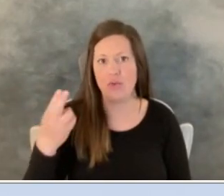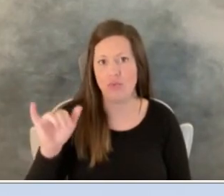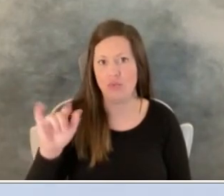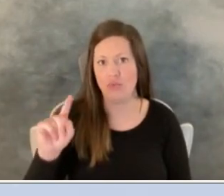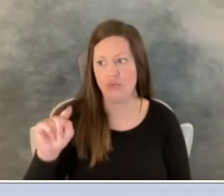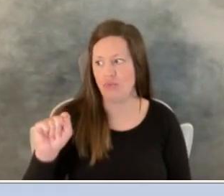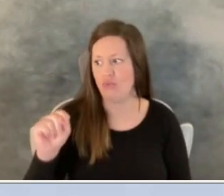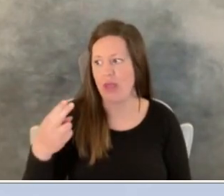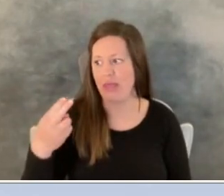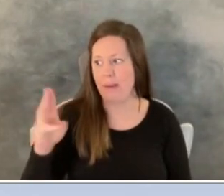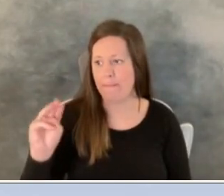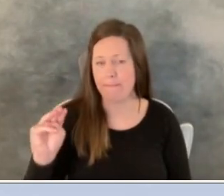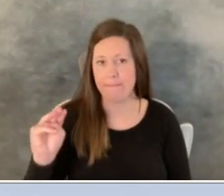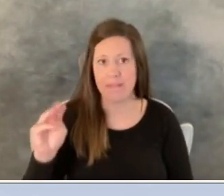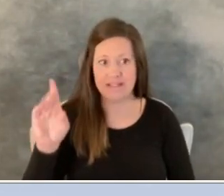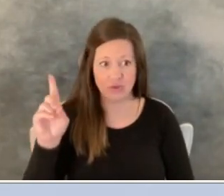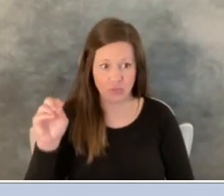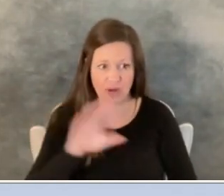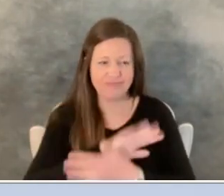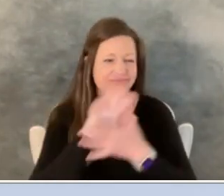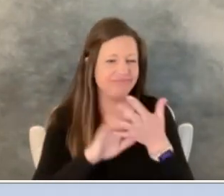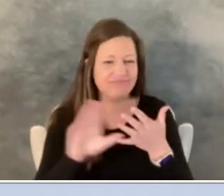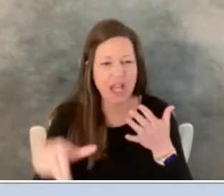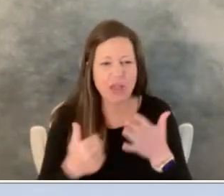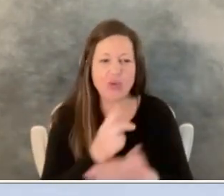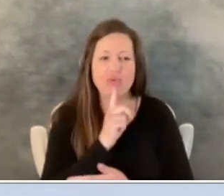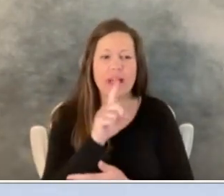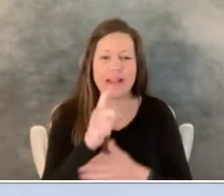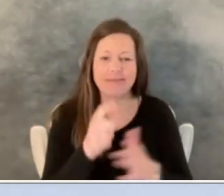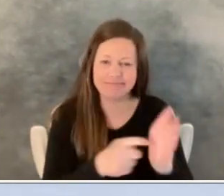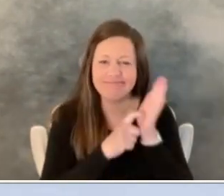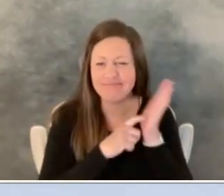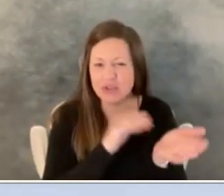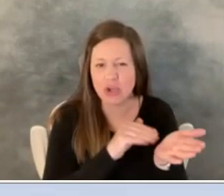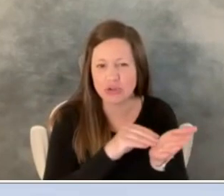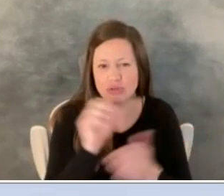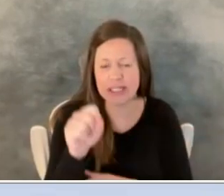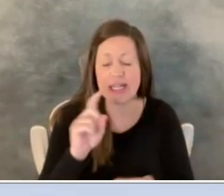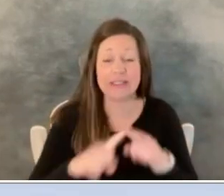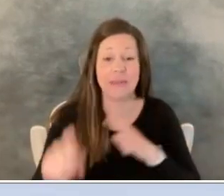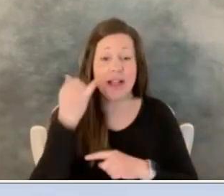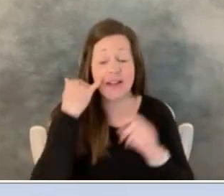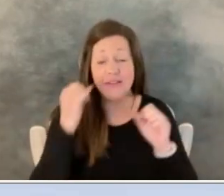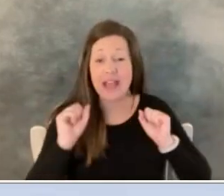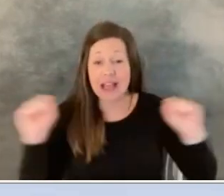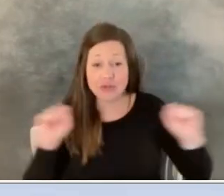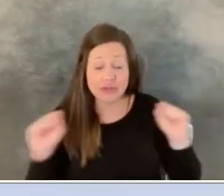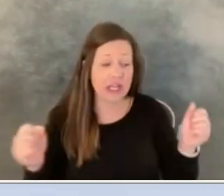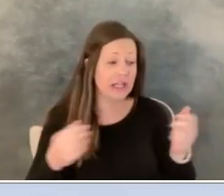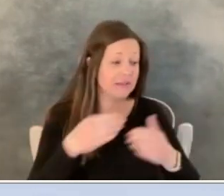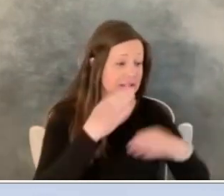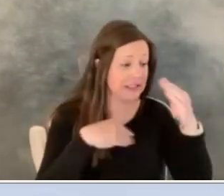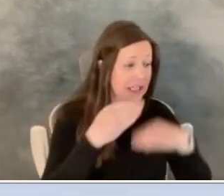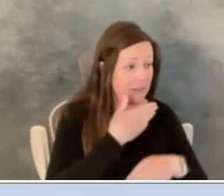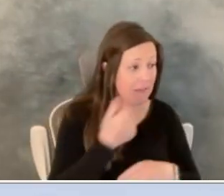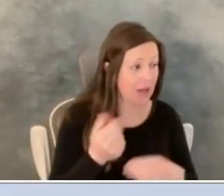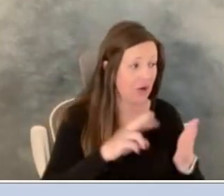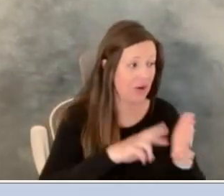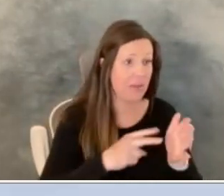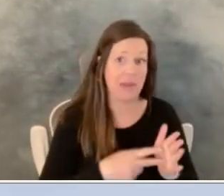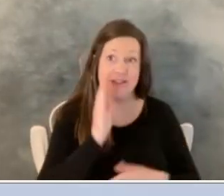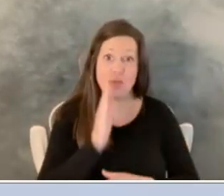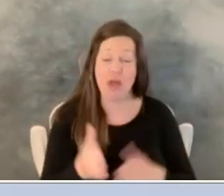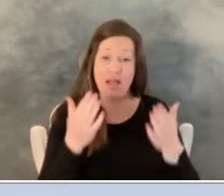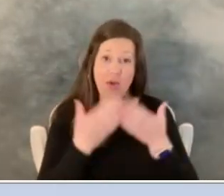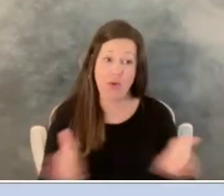sleep medicine person. But just like, when we exercise, when we eat better, we follow good sleep hygiene, we are overall doing better in our